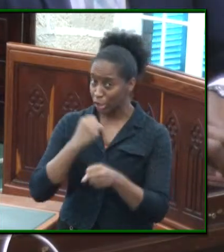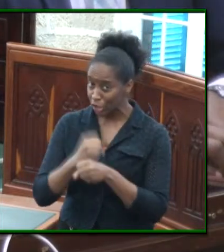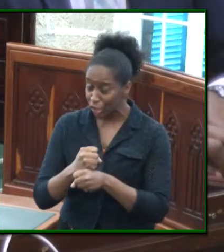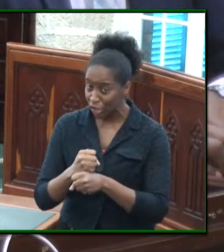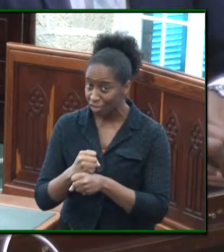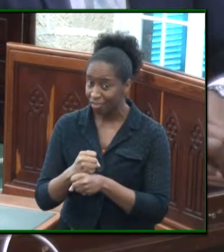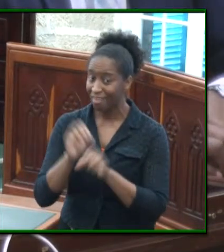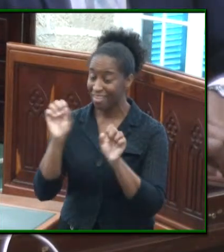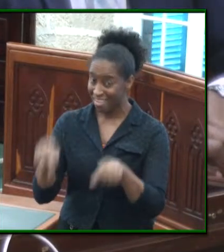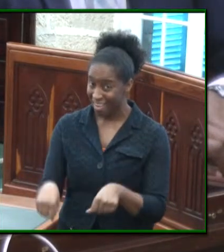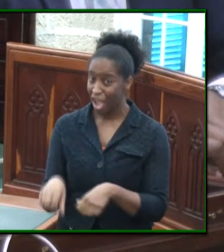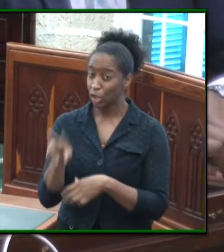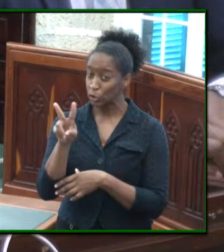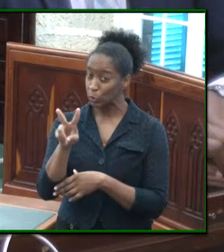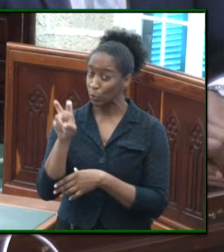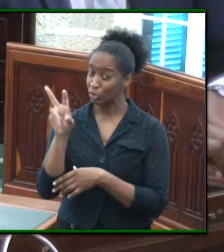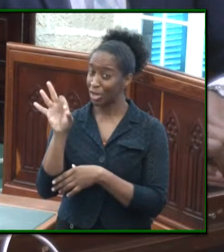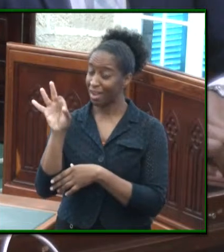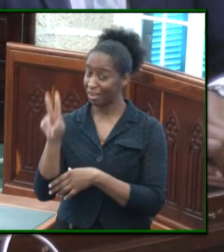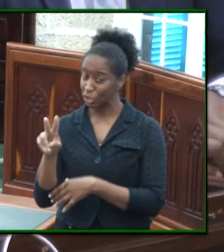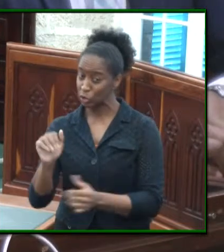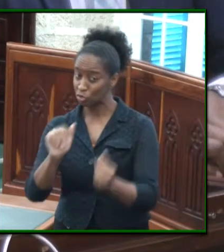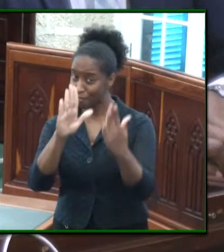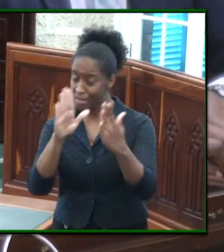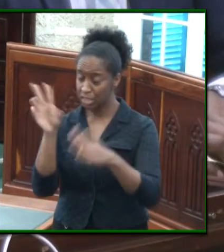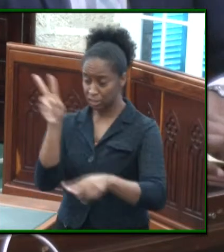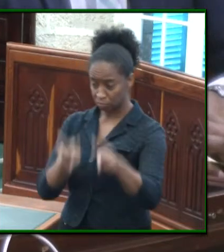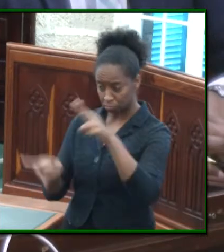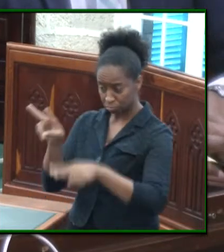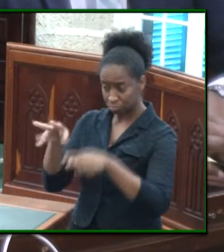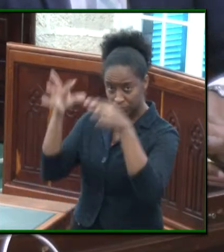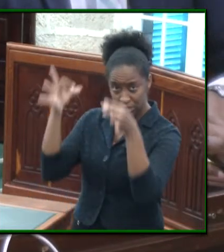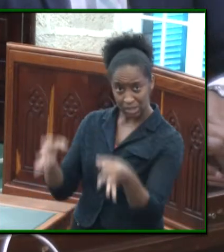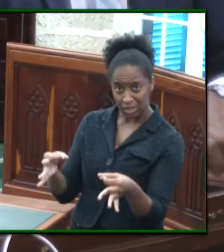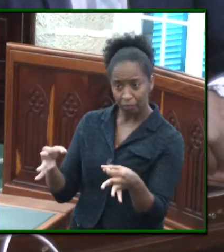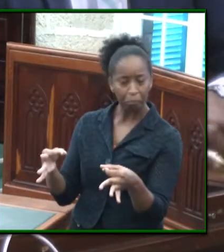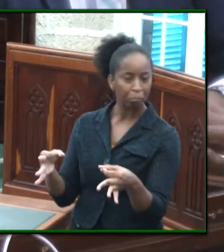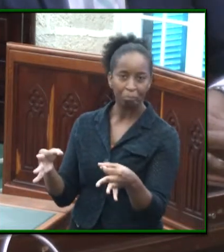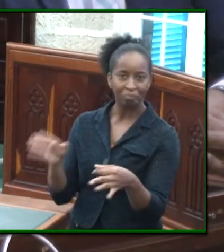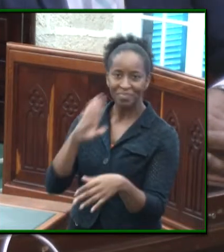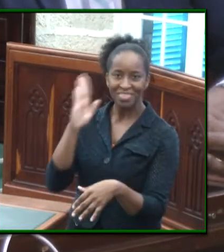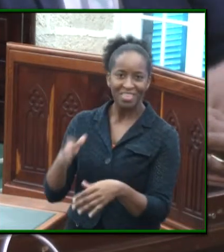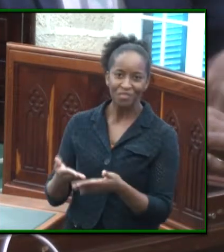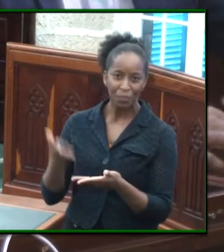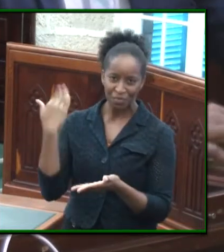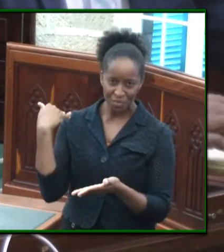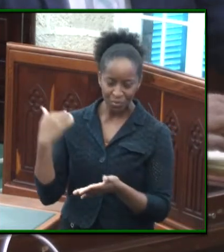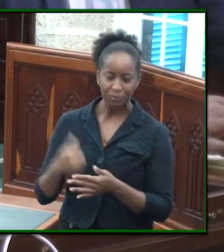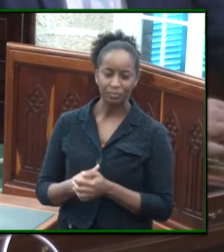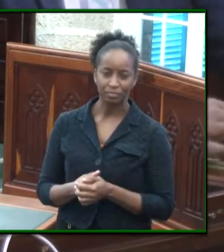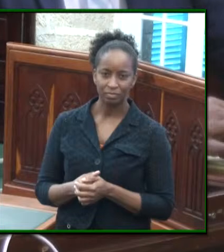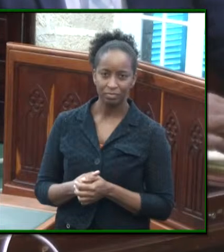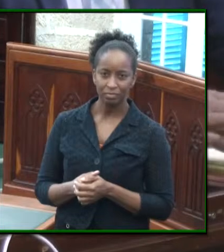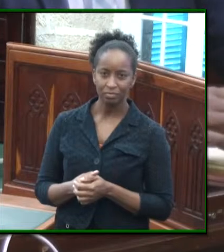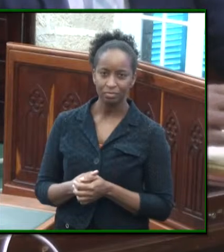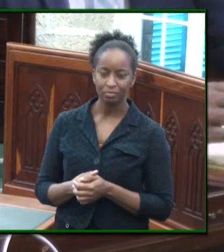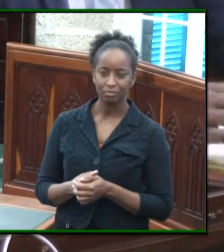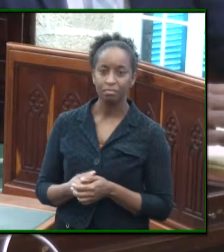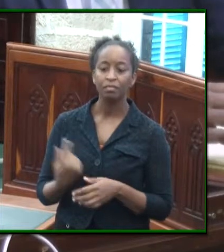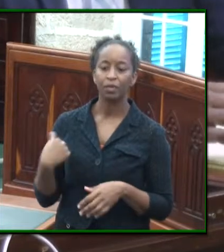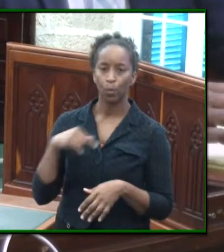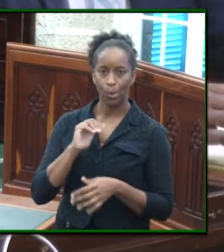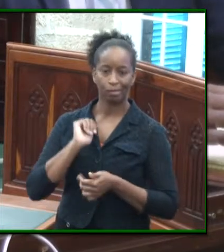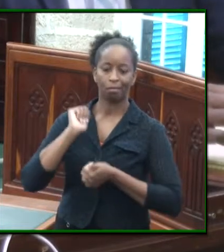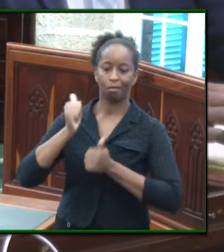true. But it means that the system that we've put in place, that we've resourced in this way, has